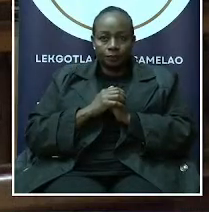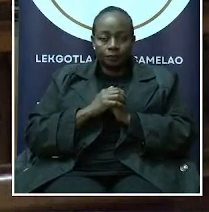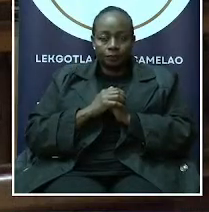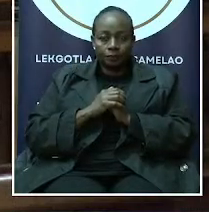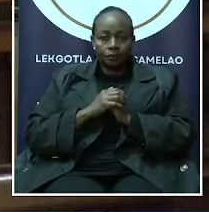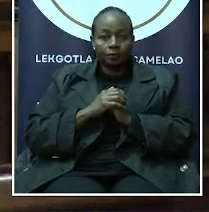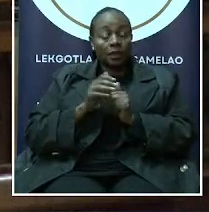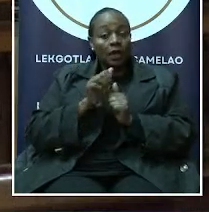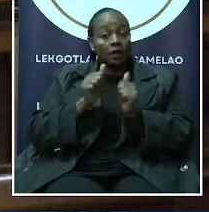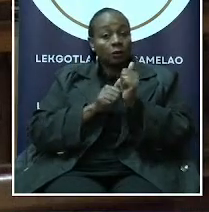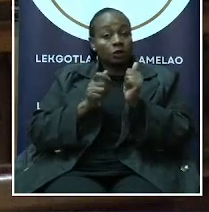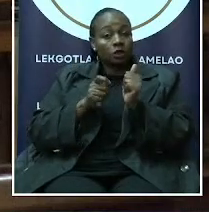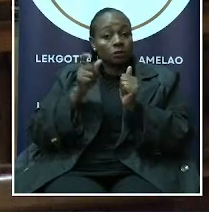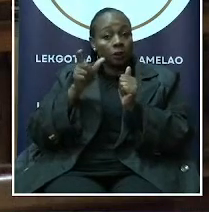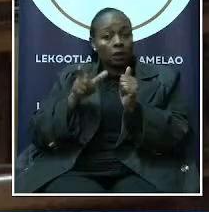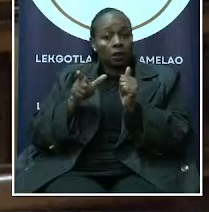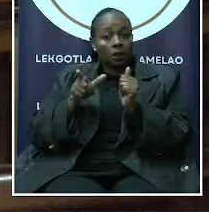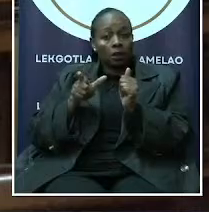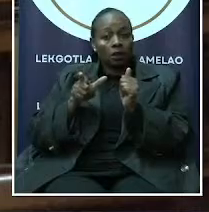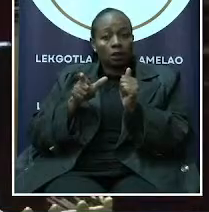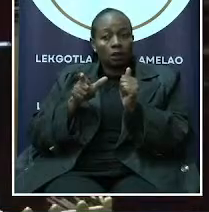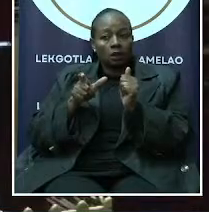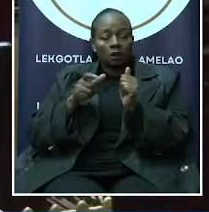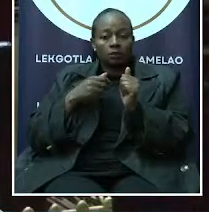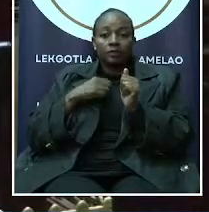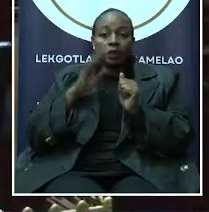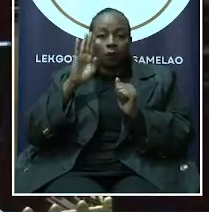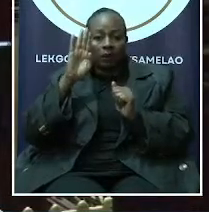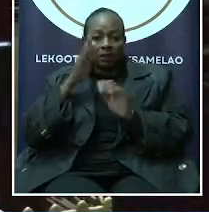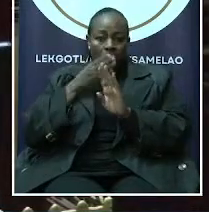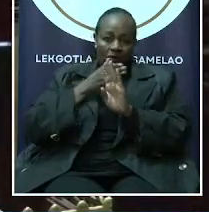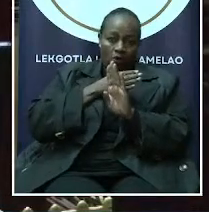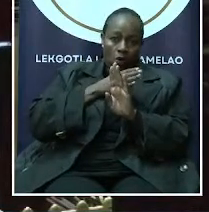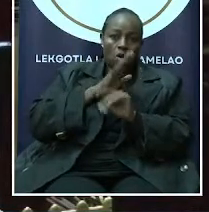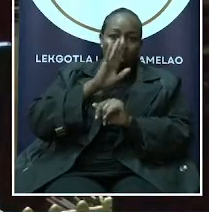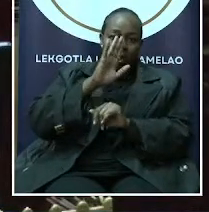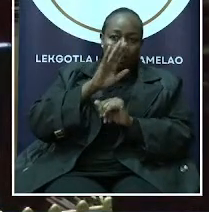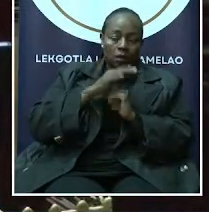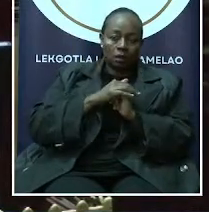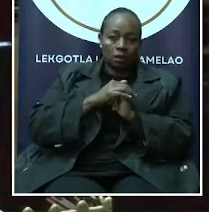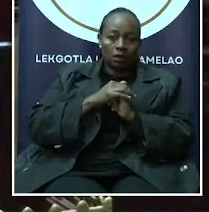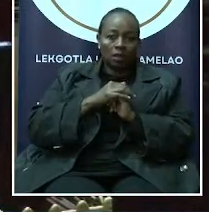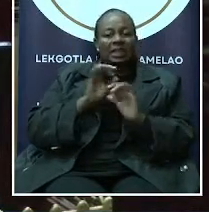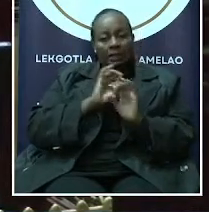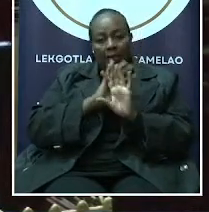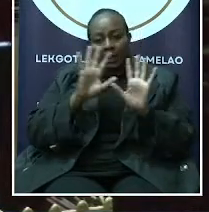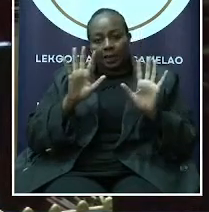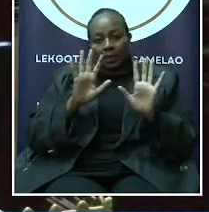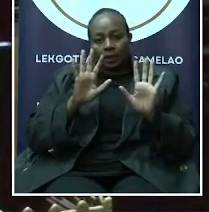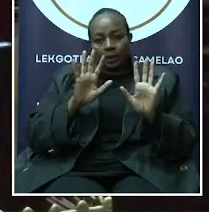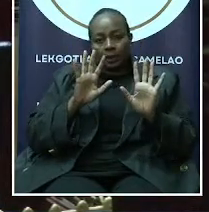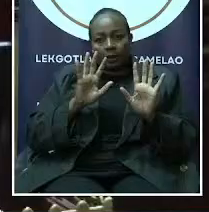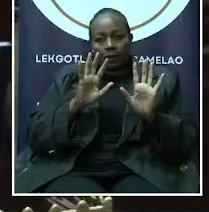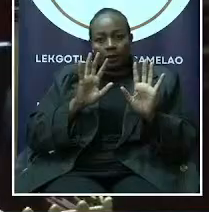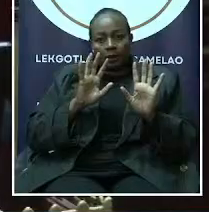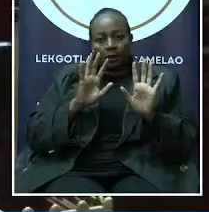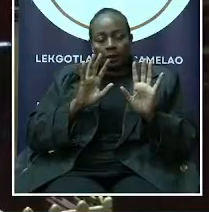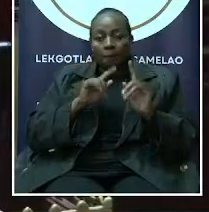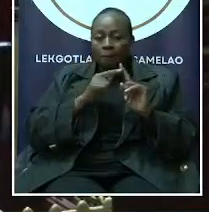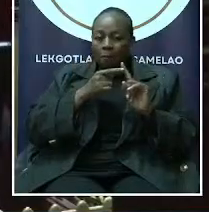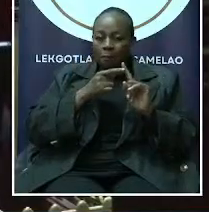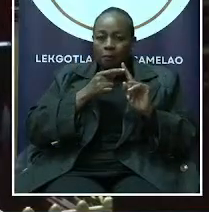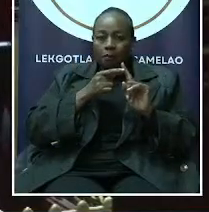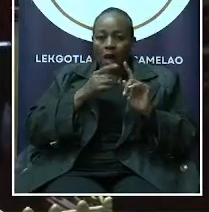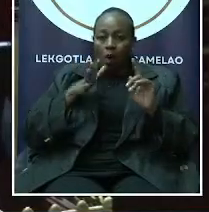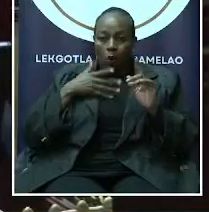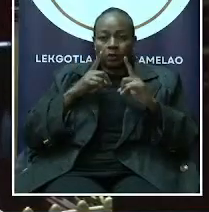Deputy Speaker, through you. No, there was a hand. Okay, it's a point of clarity. Okay, what's your point of Well, clarity? I just want to close it